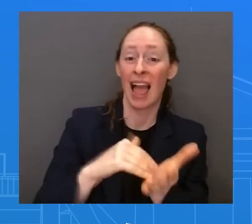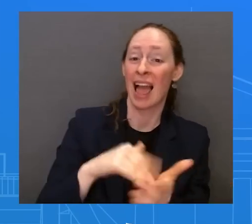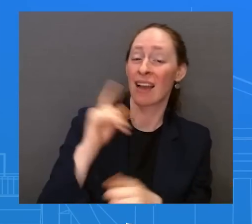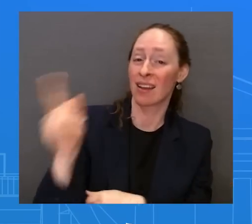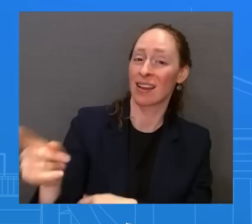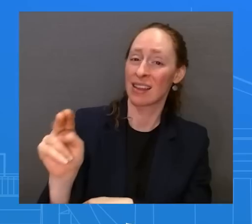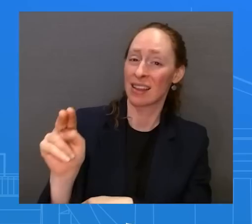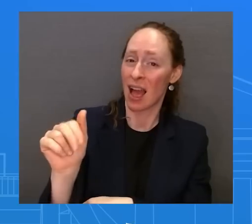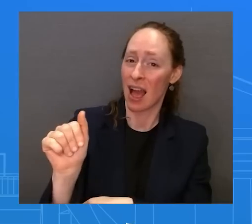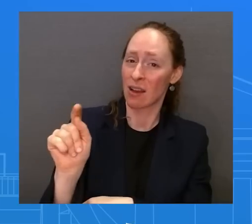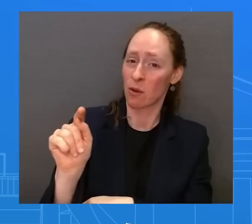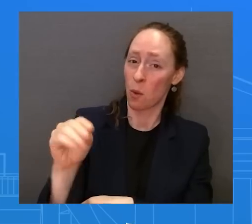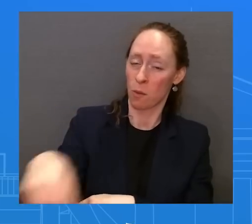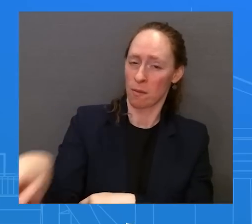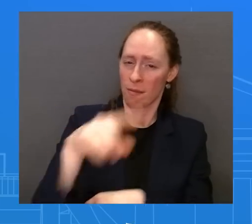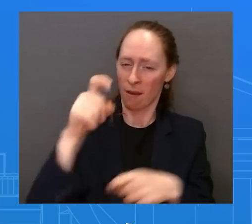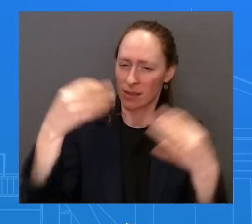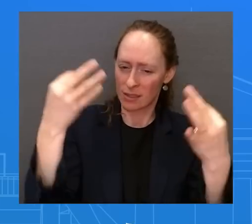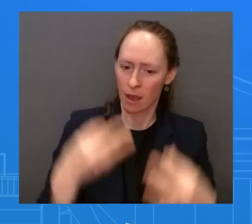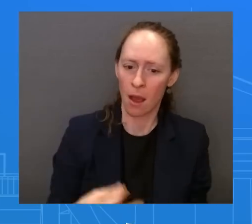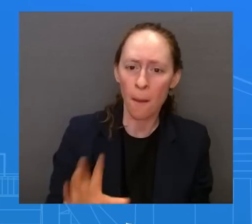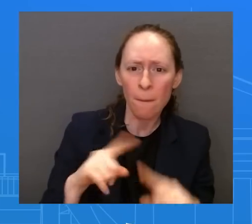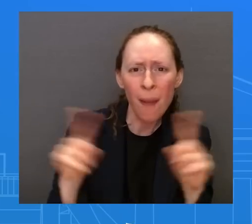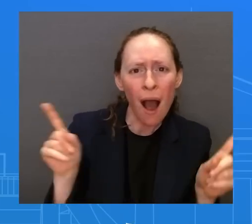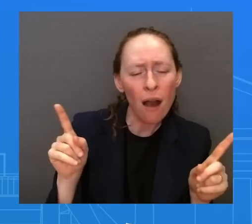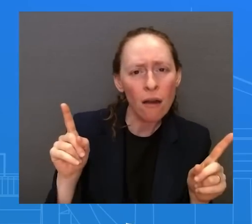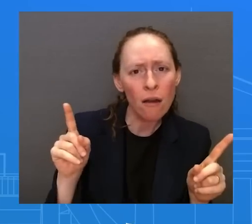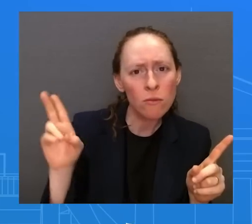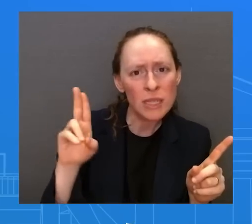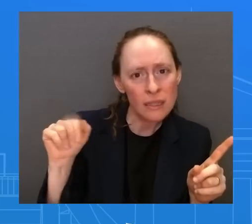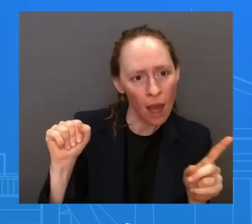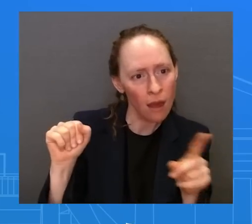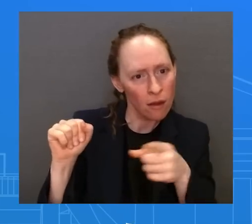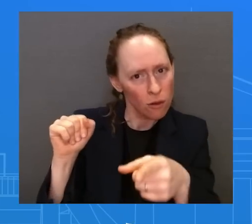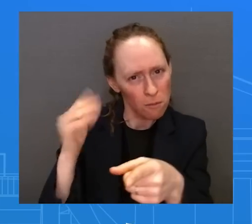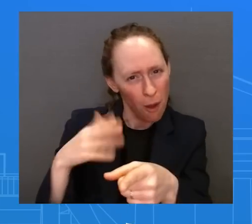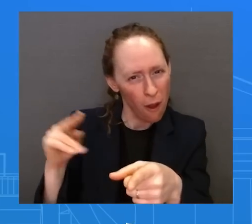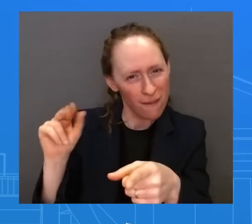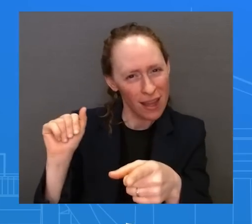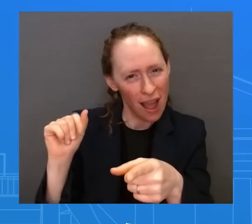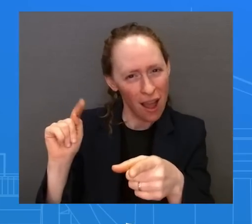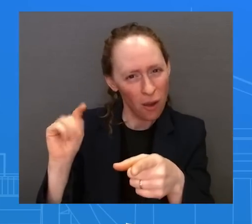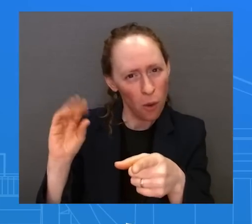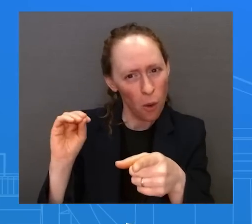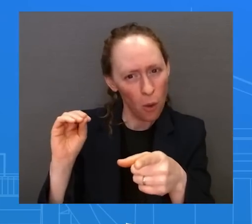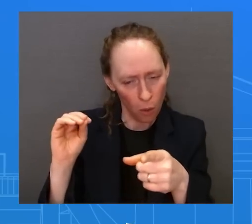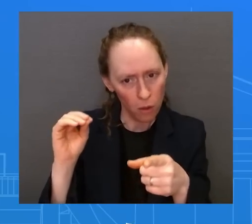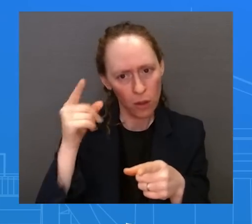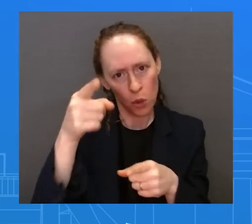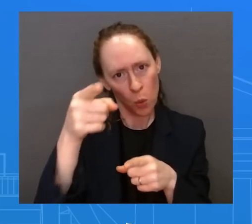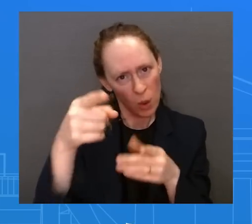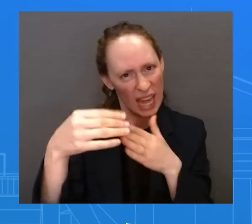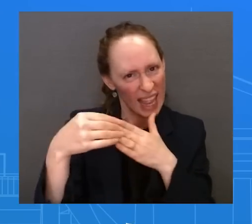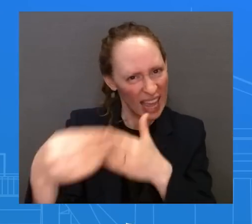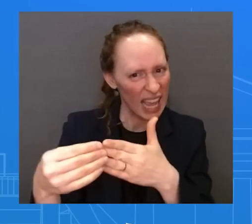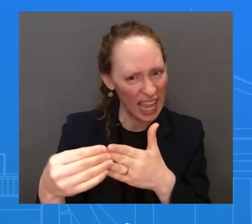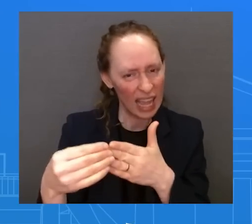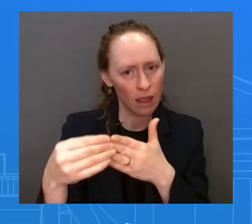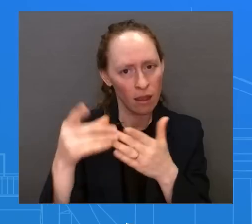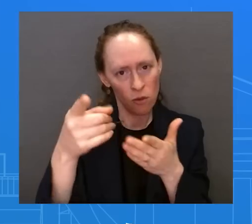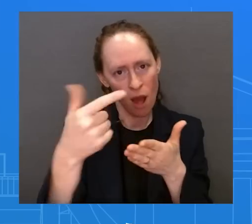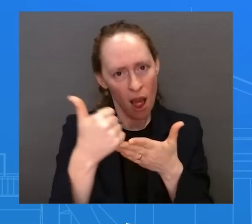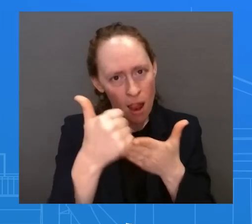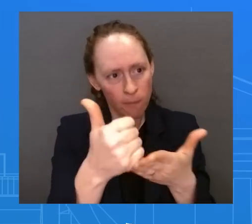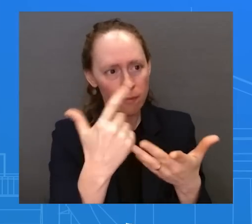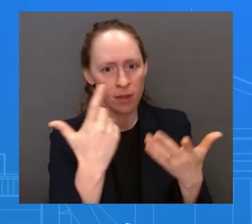decide the US is a NATO Ally and has been the leader in those efforts for Ukraine and uniting the world they have a lot of say over